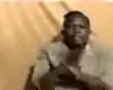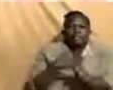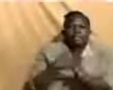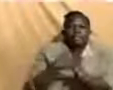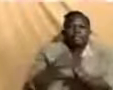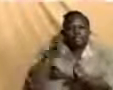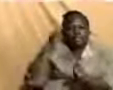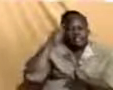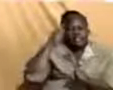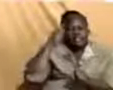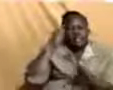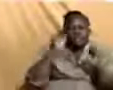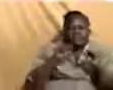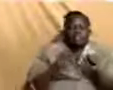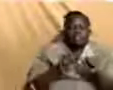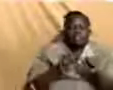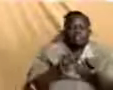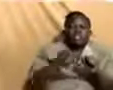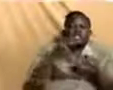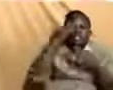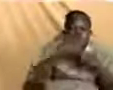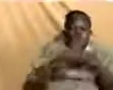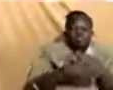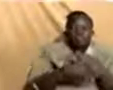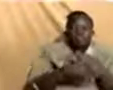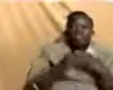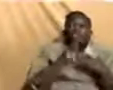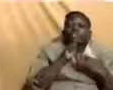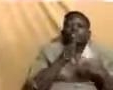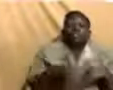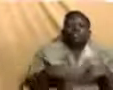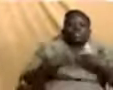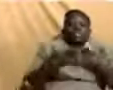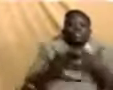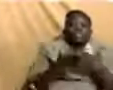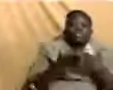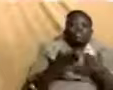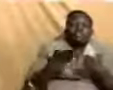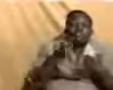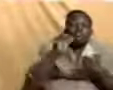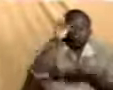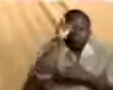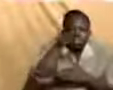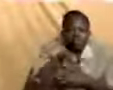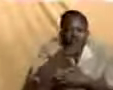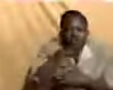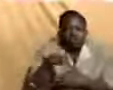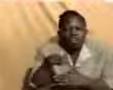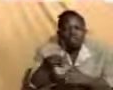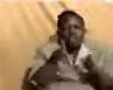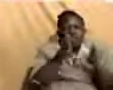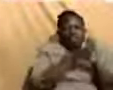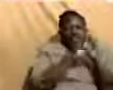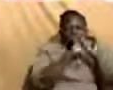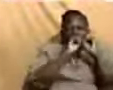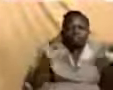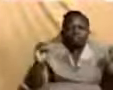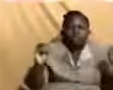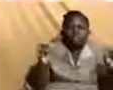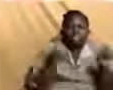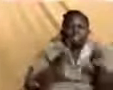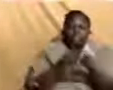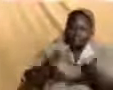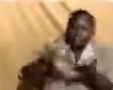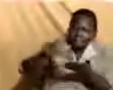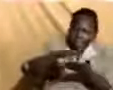uphold the inbuilt defense mechanisms and not to import illegal, unlawful, unallowable defense mechanisms as a